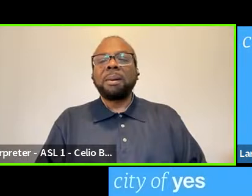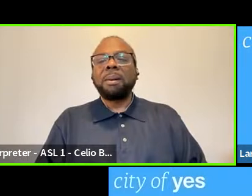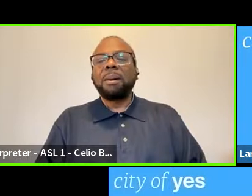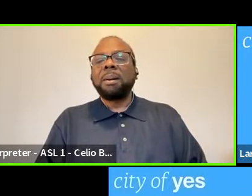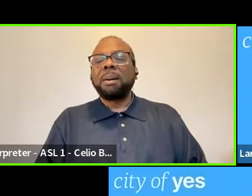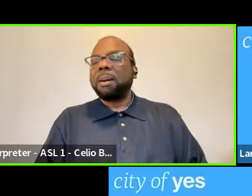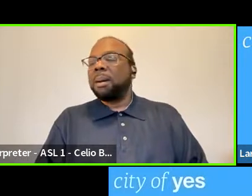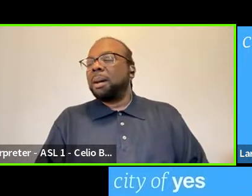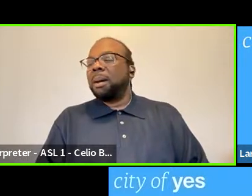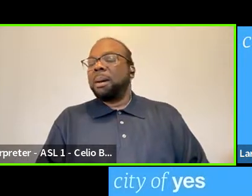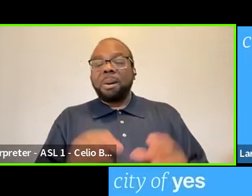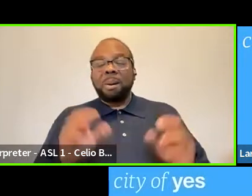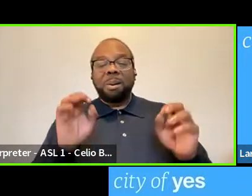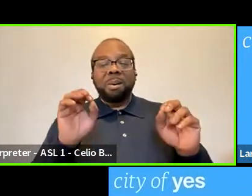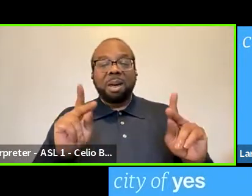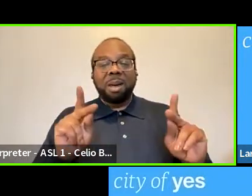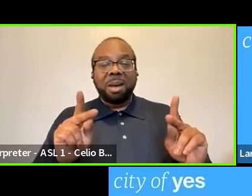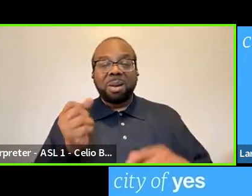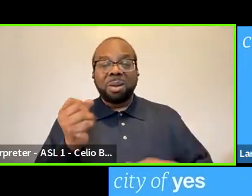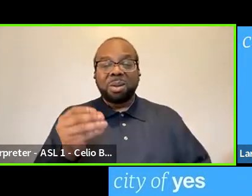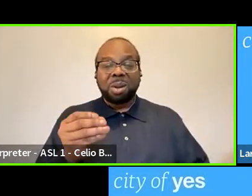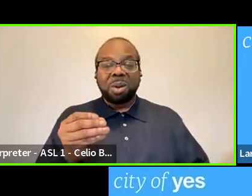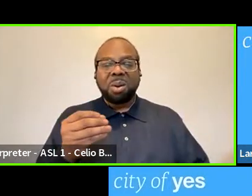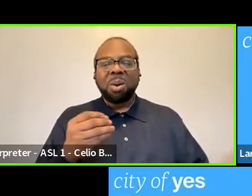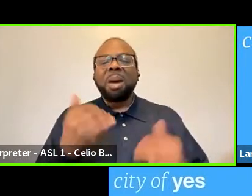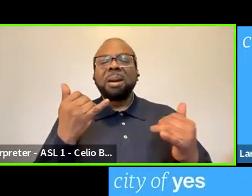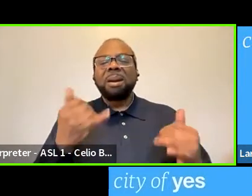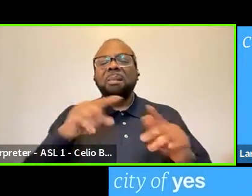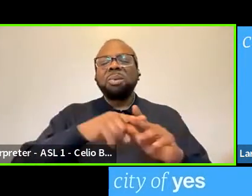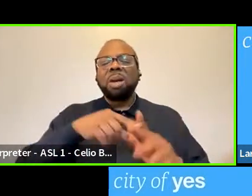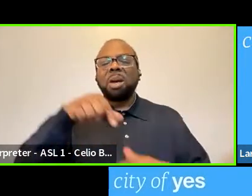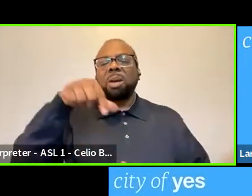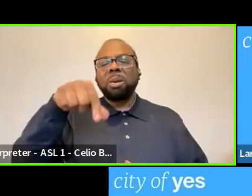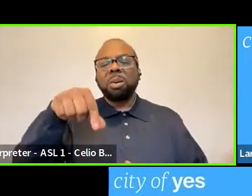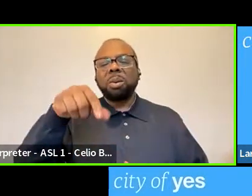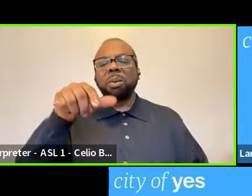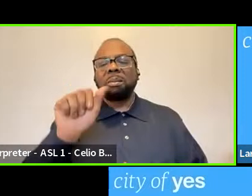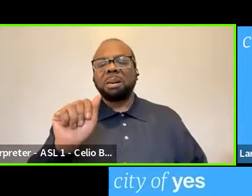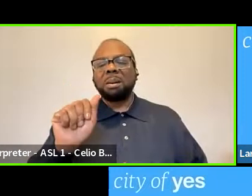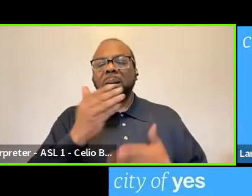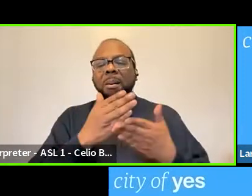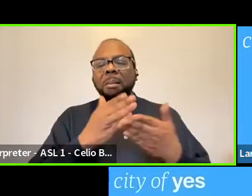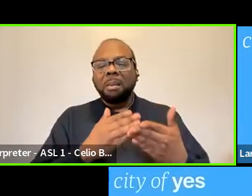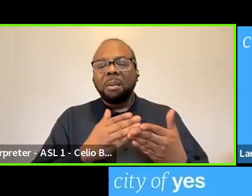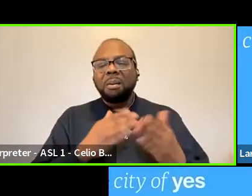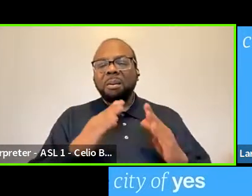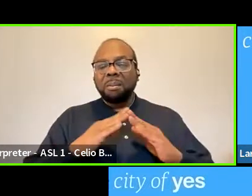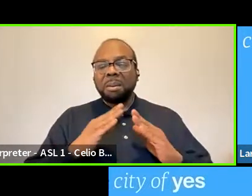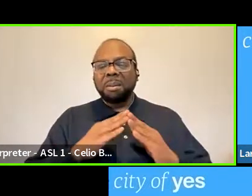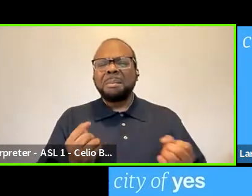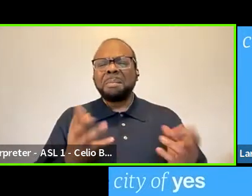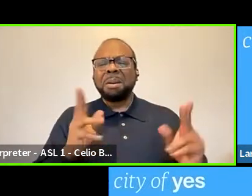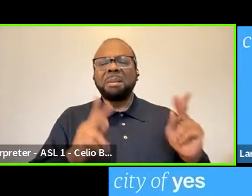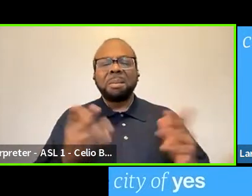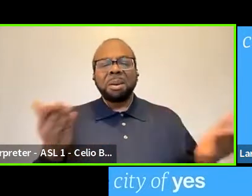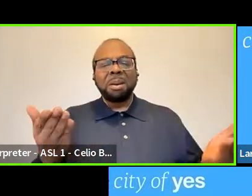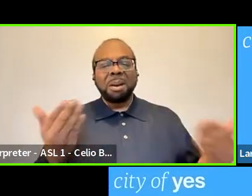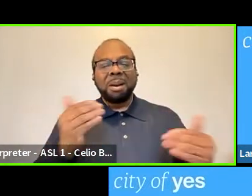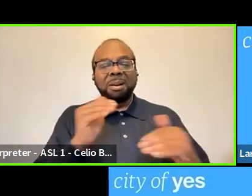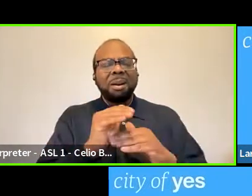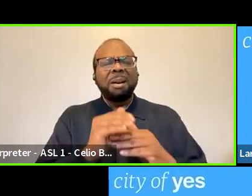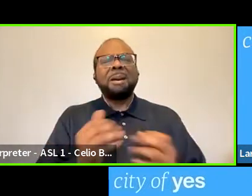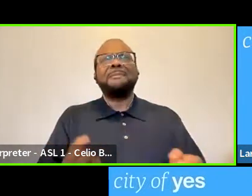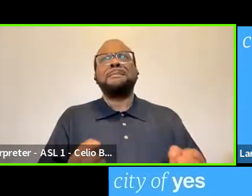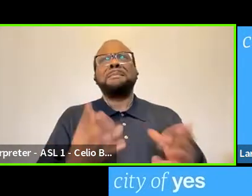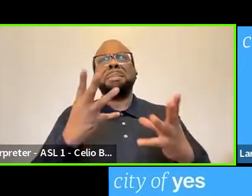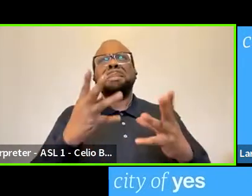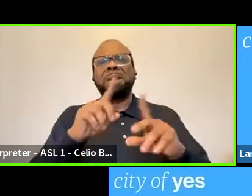Okay. So we're moving into the Q&A portion of this evening and there's a lot of people here tonight and a lot of questions